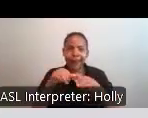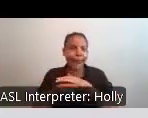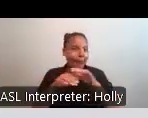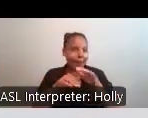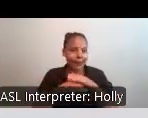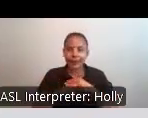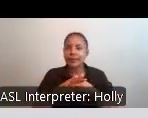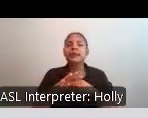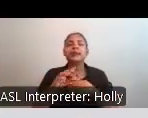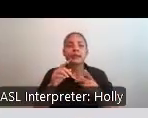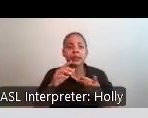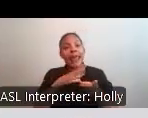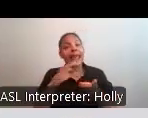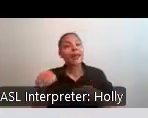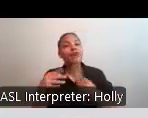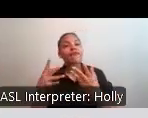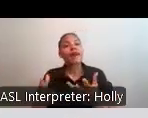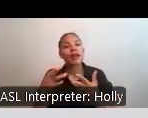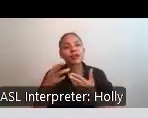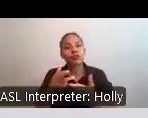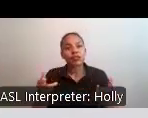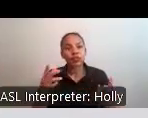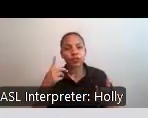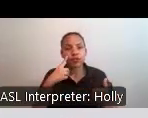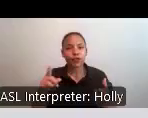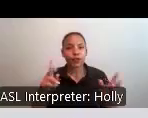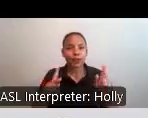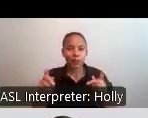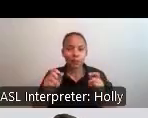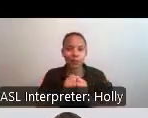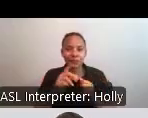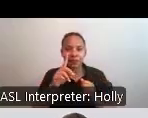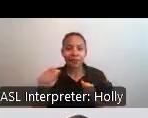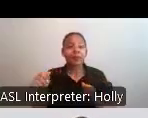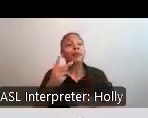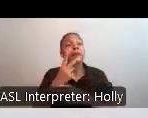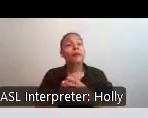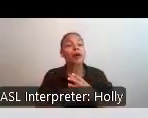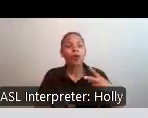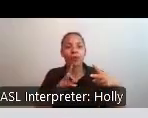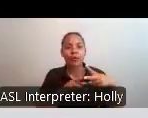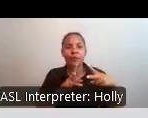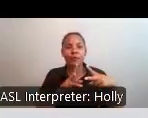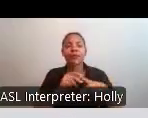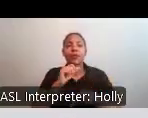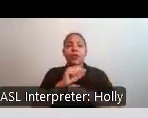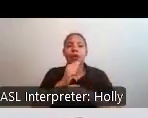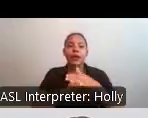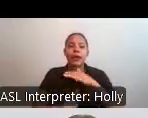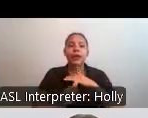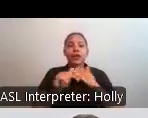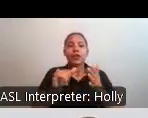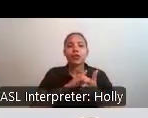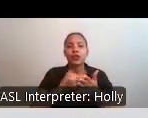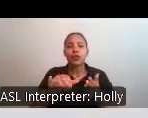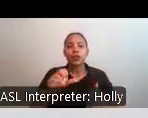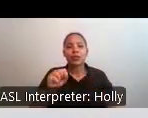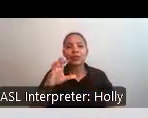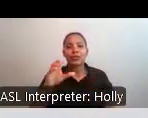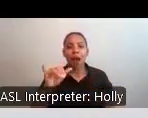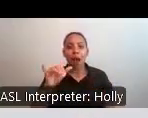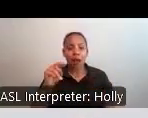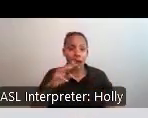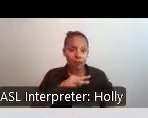resources to individuals with disabilities. Both David and Lindsay work under New York's Scion program, which they'll tell you a little bit about